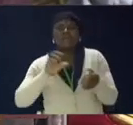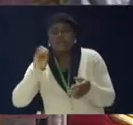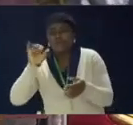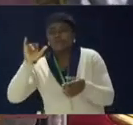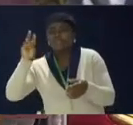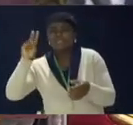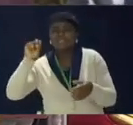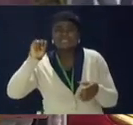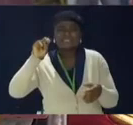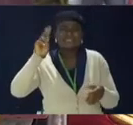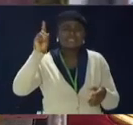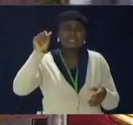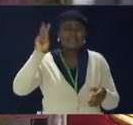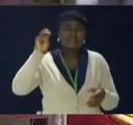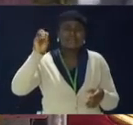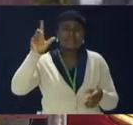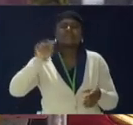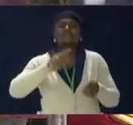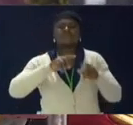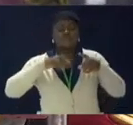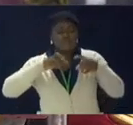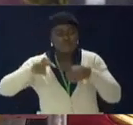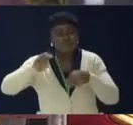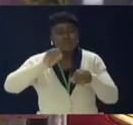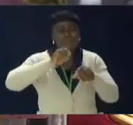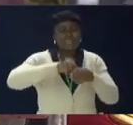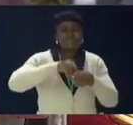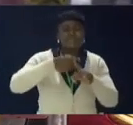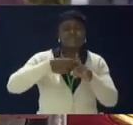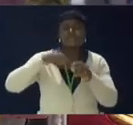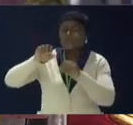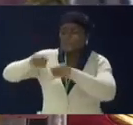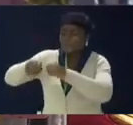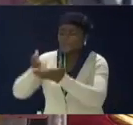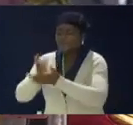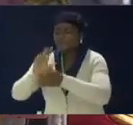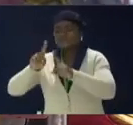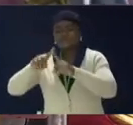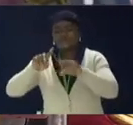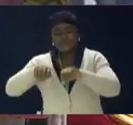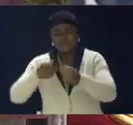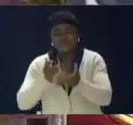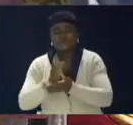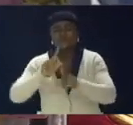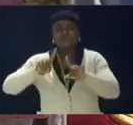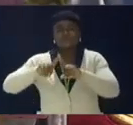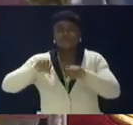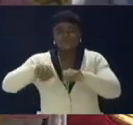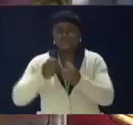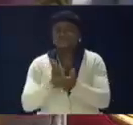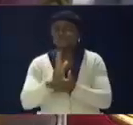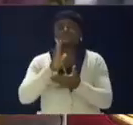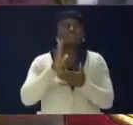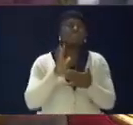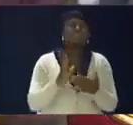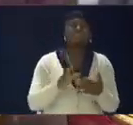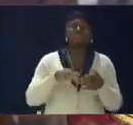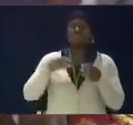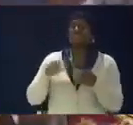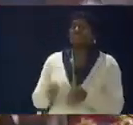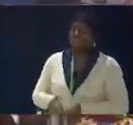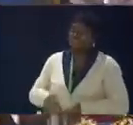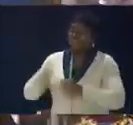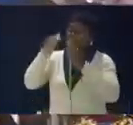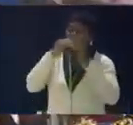be moving from breakthroughs to breakthroughs to breakthroughs to breakthroughs. Adeboye,